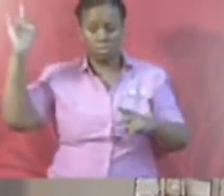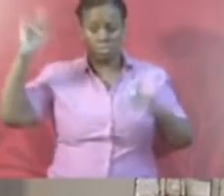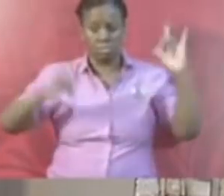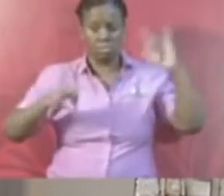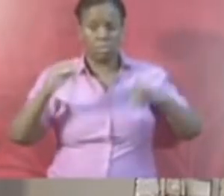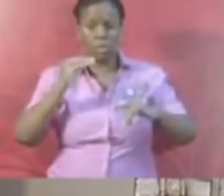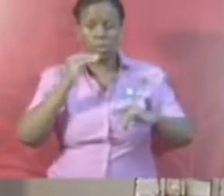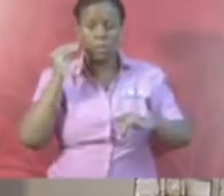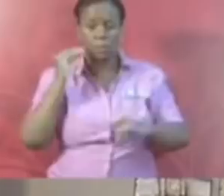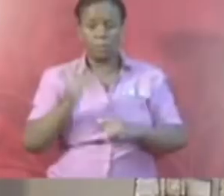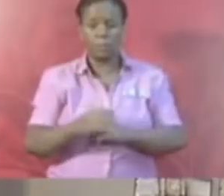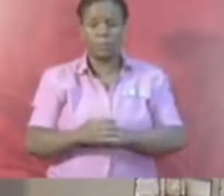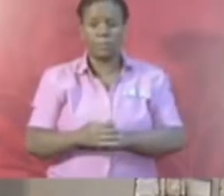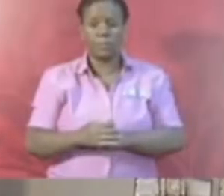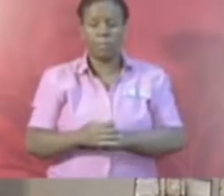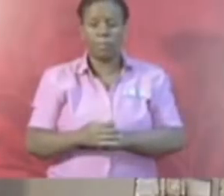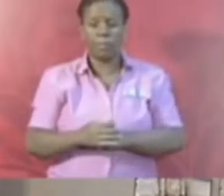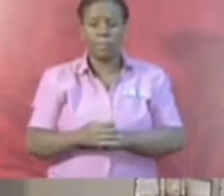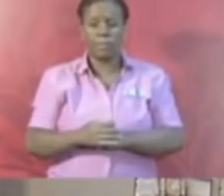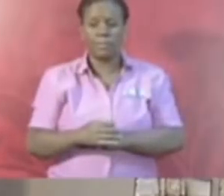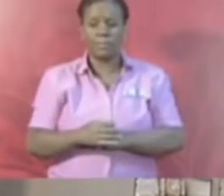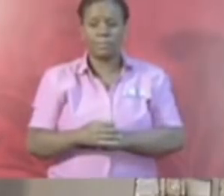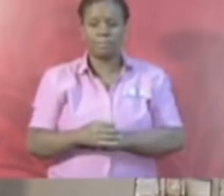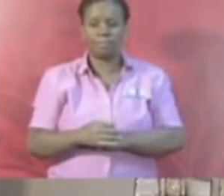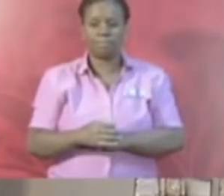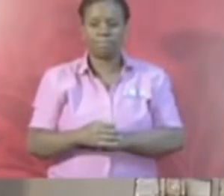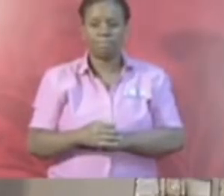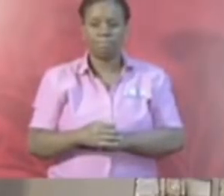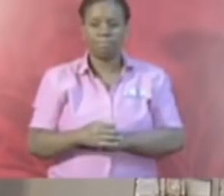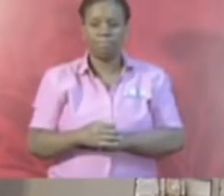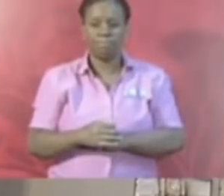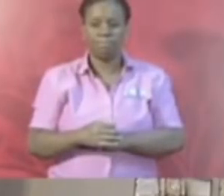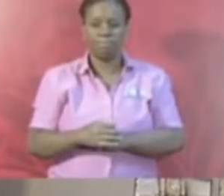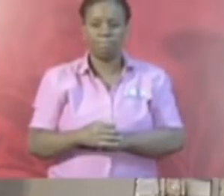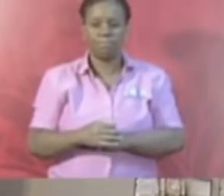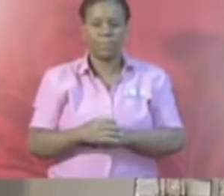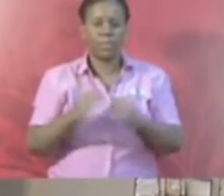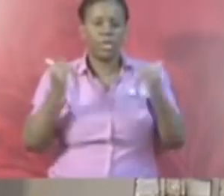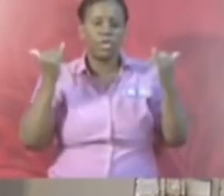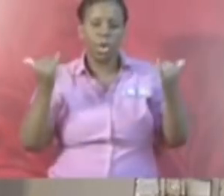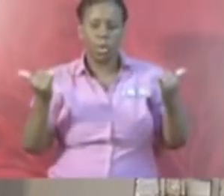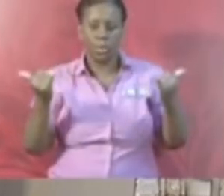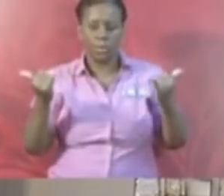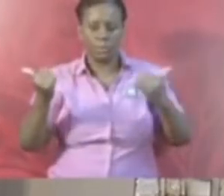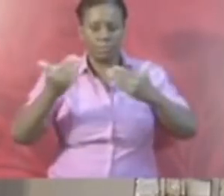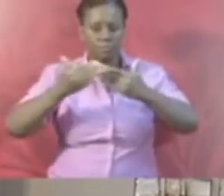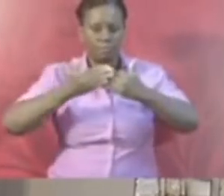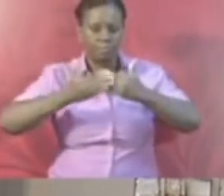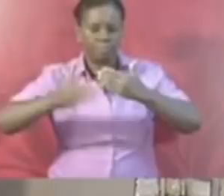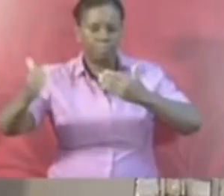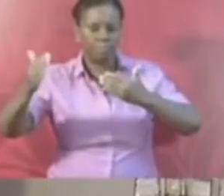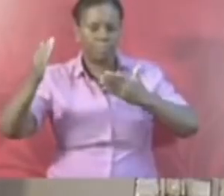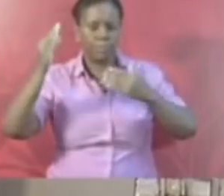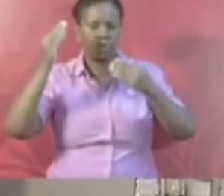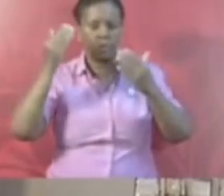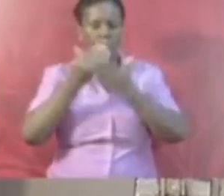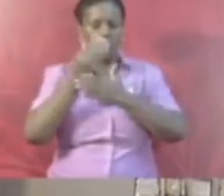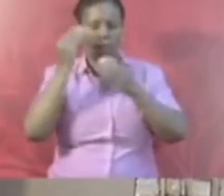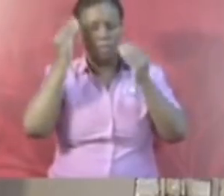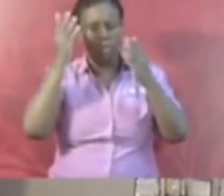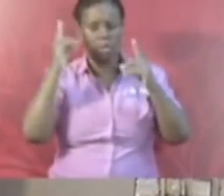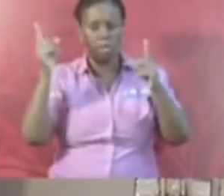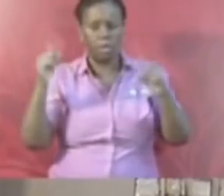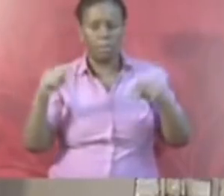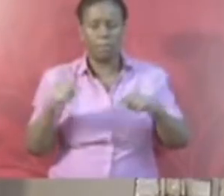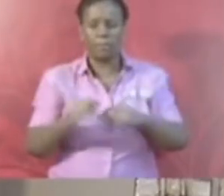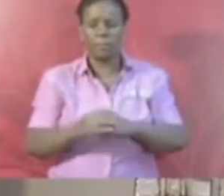and Tobago. The following is the exemption policy going forward. We have decided to break countries